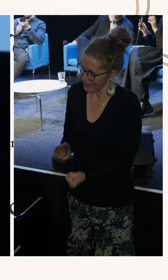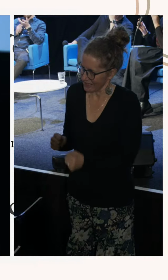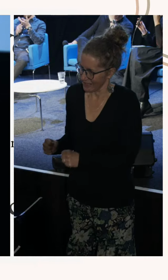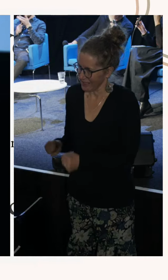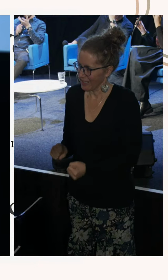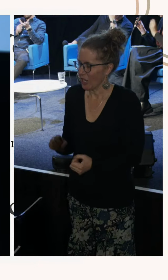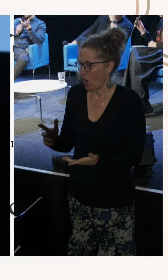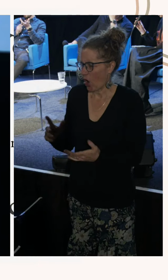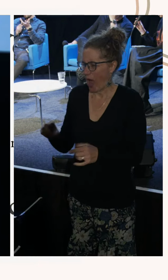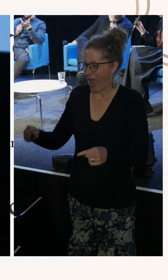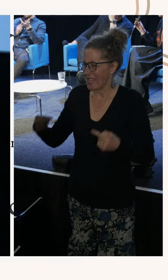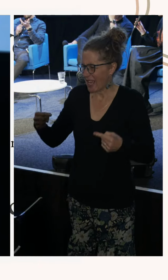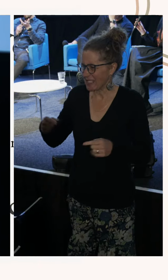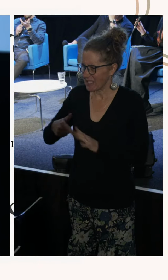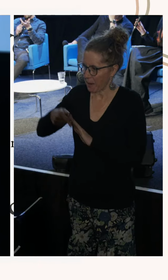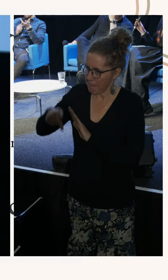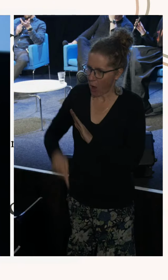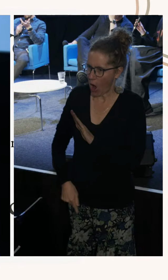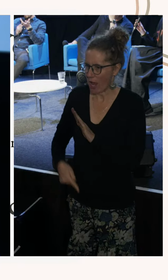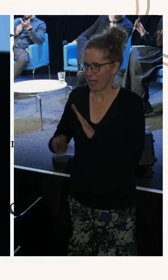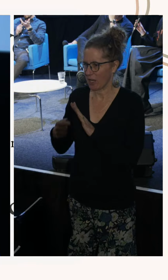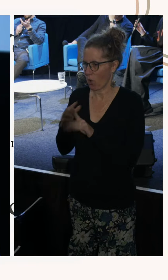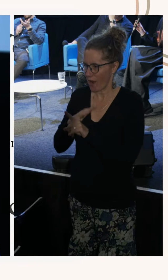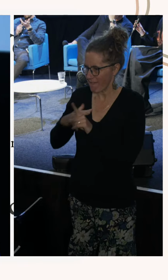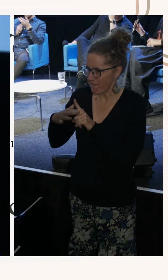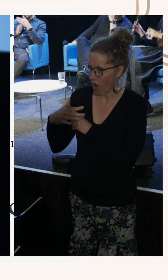an anti-mining environmentalist